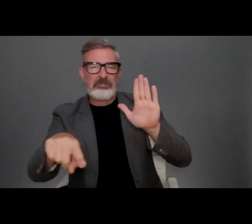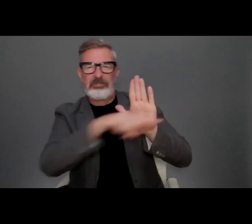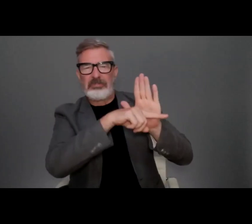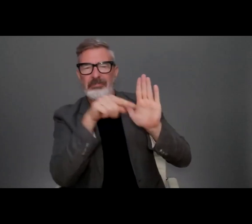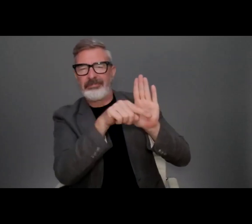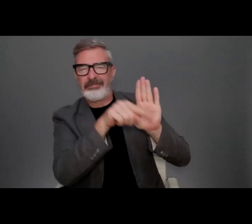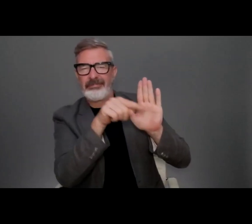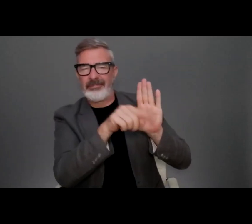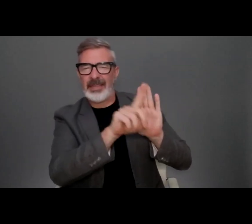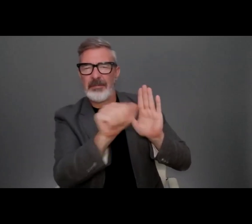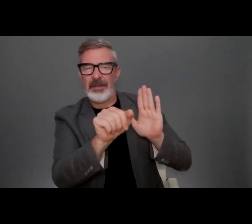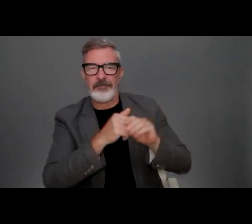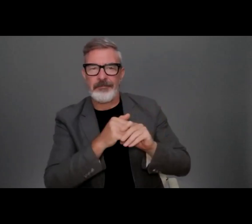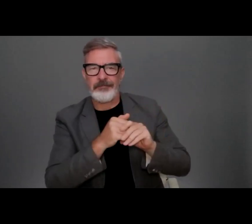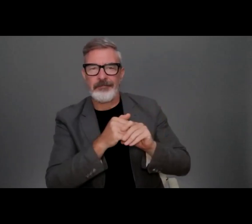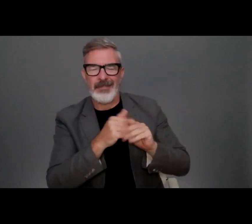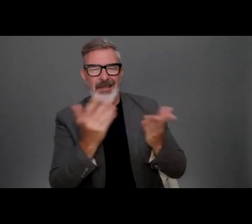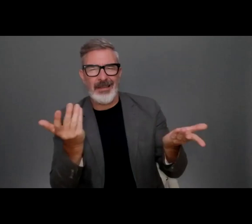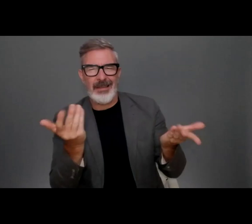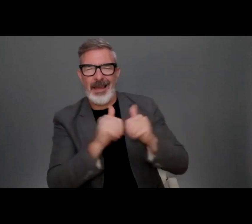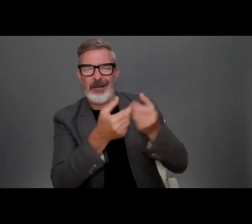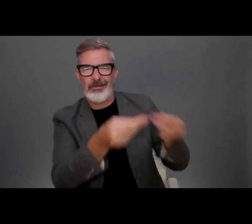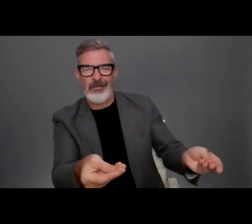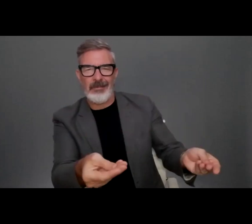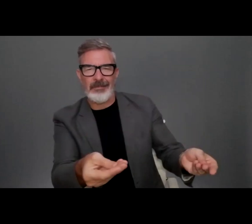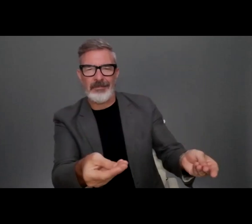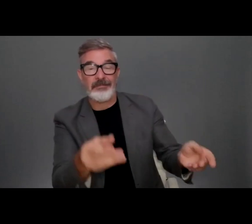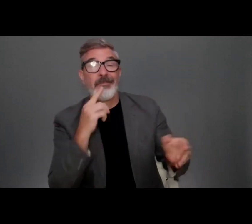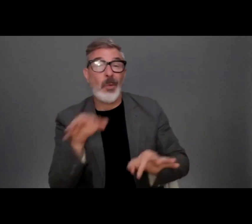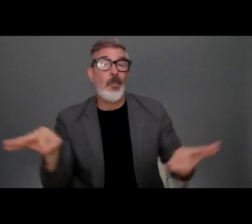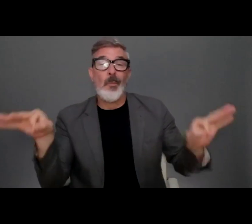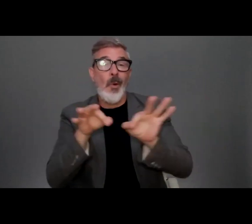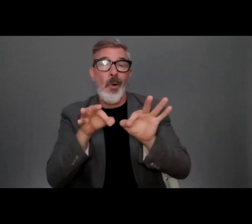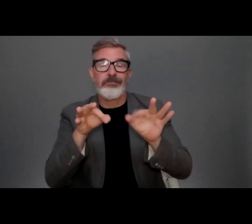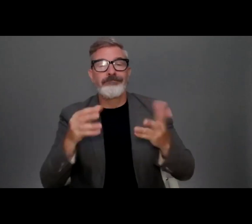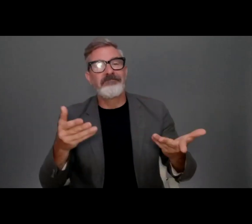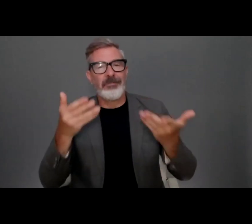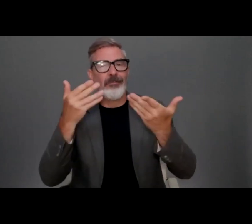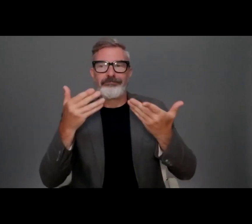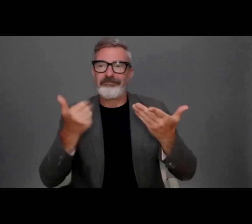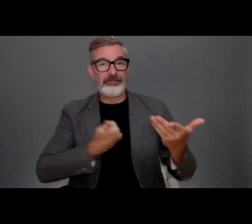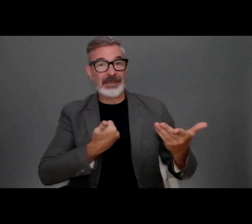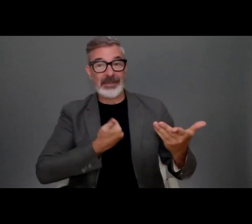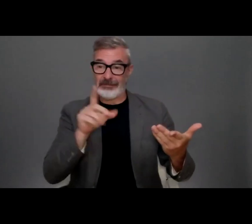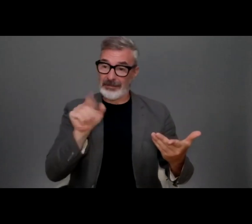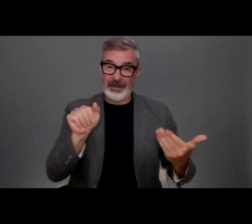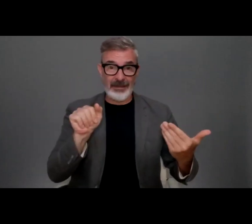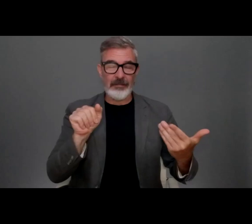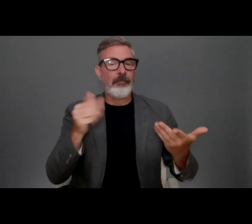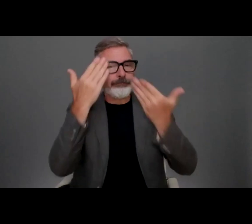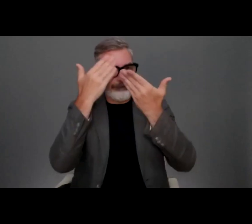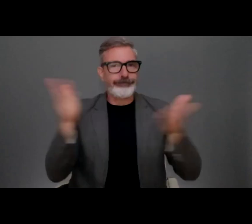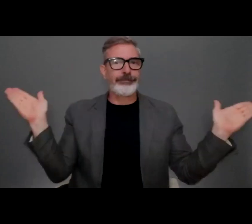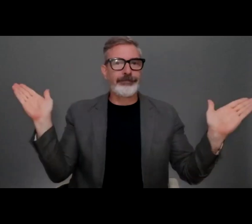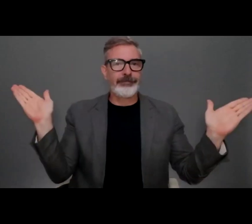comes from disclosure. And I'm going to share a few stats and a few quotes as we go through here. So I call